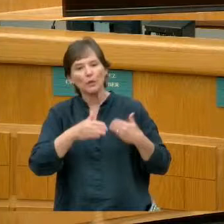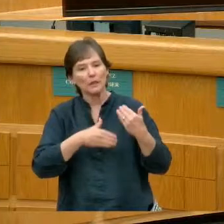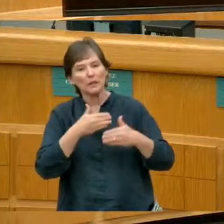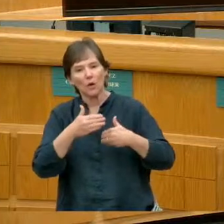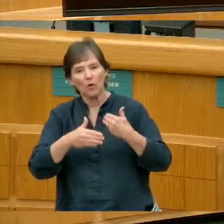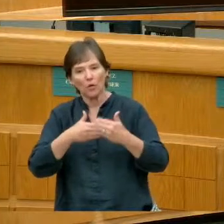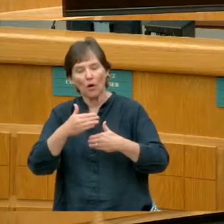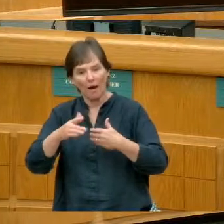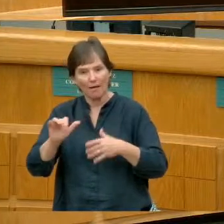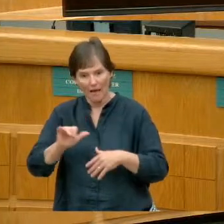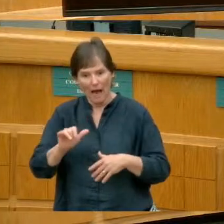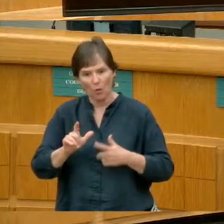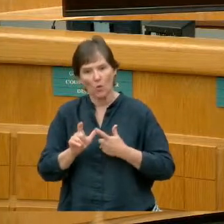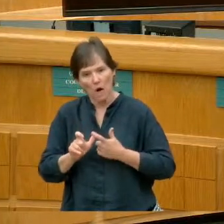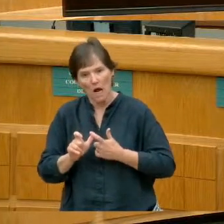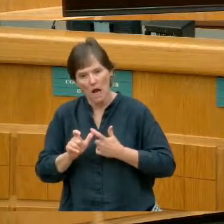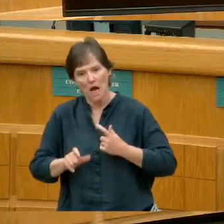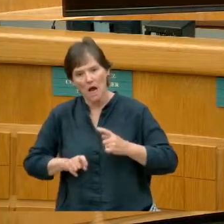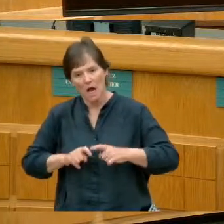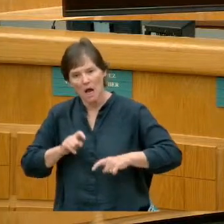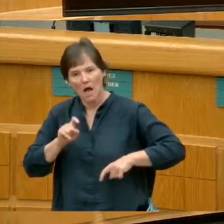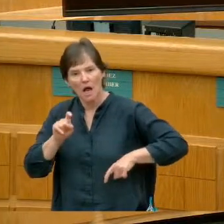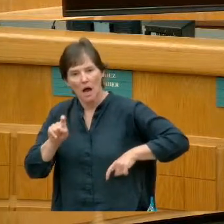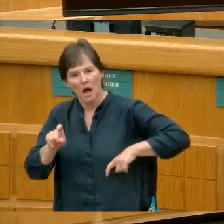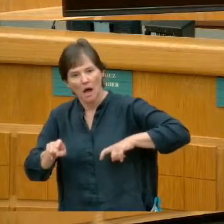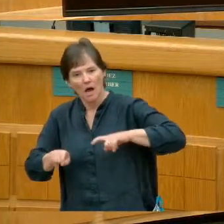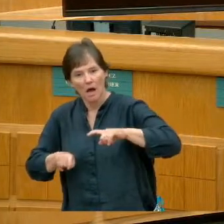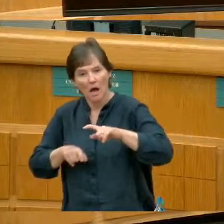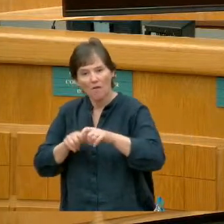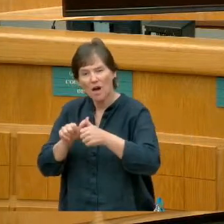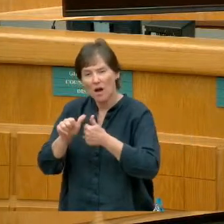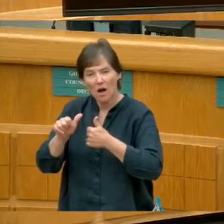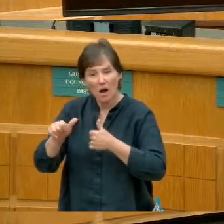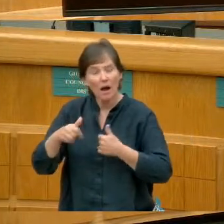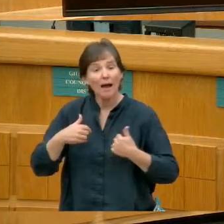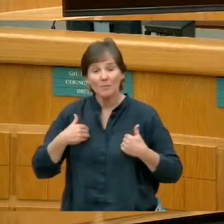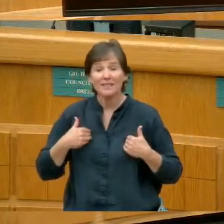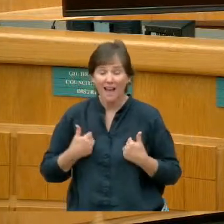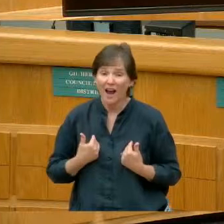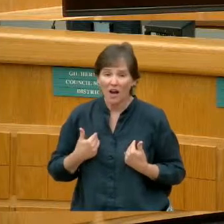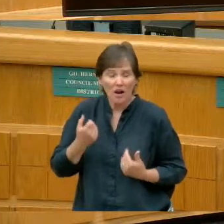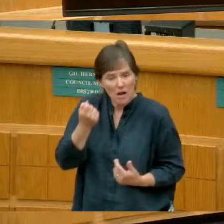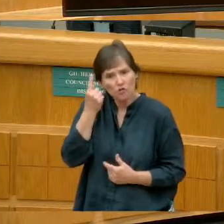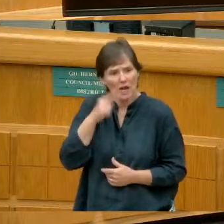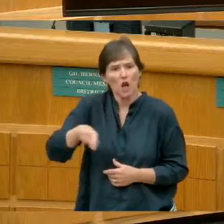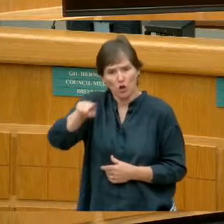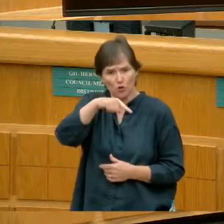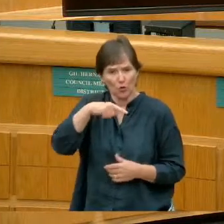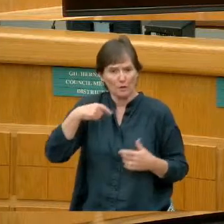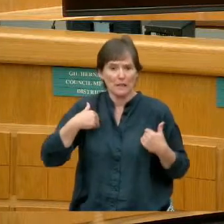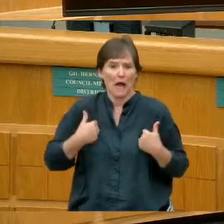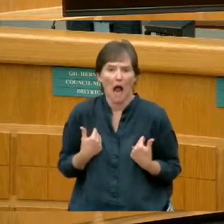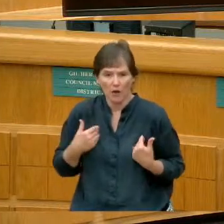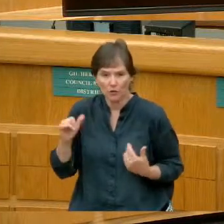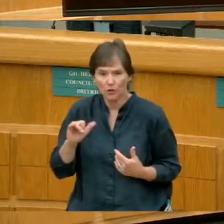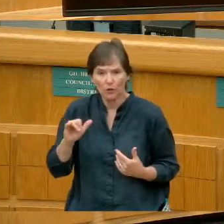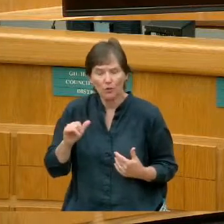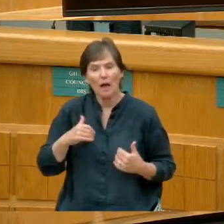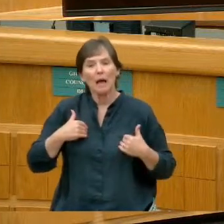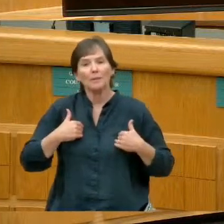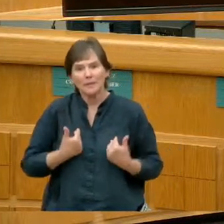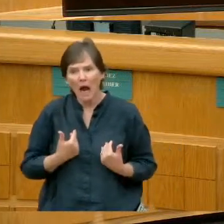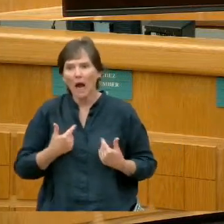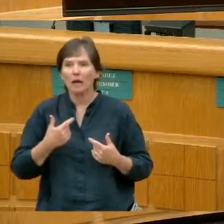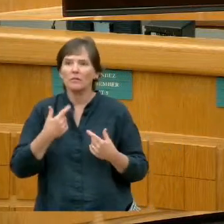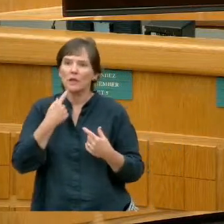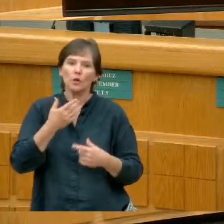I know you're tired, because I'm tired. I'm tired of saying the same things. I'm tired of delivering bad news. I'm tired